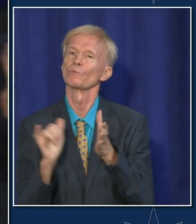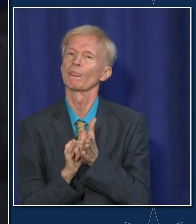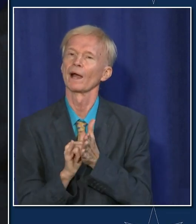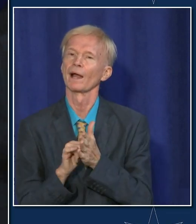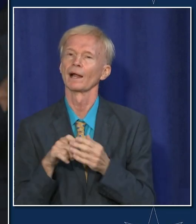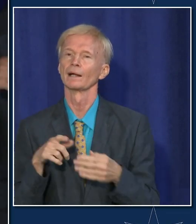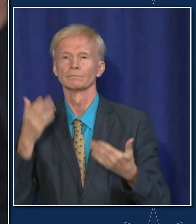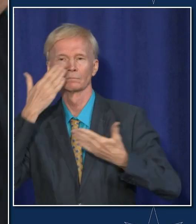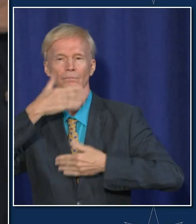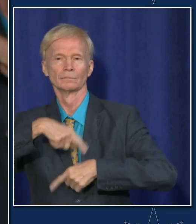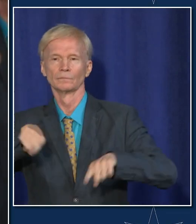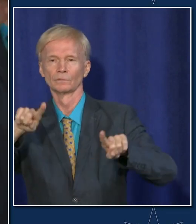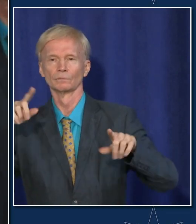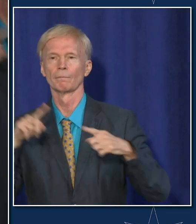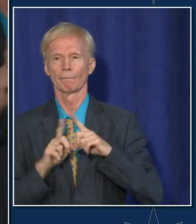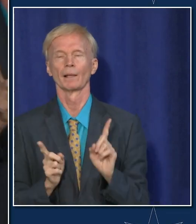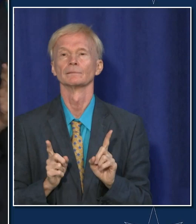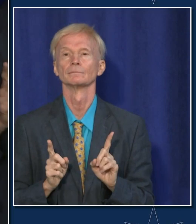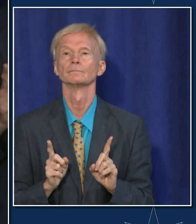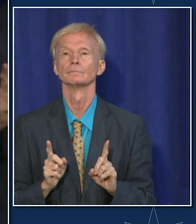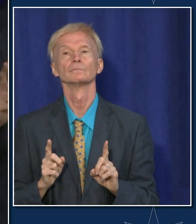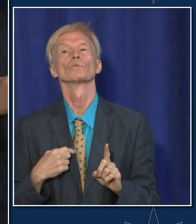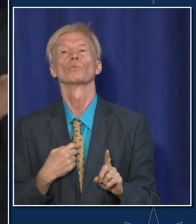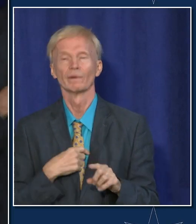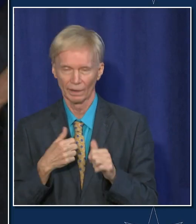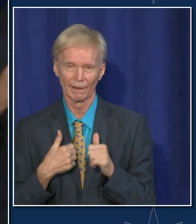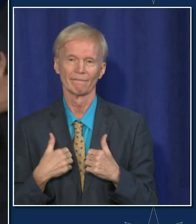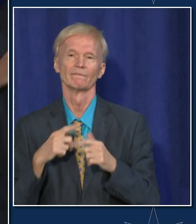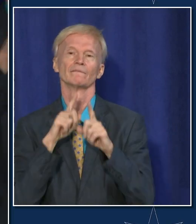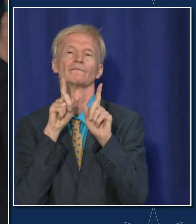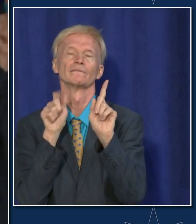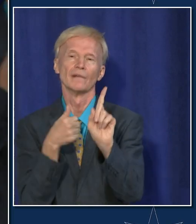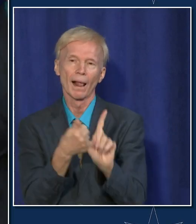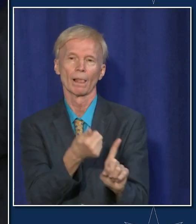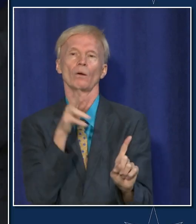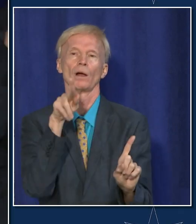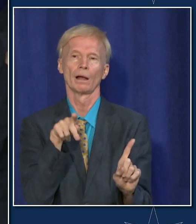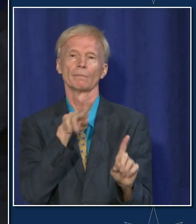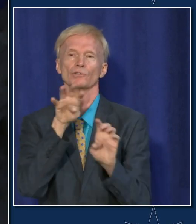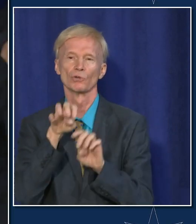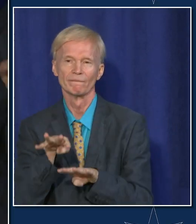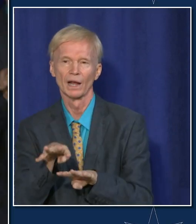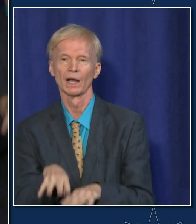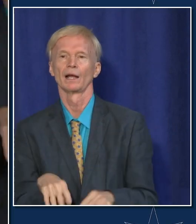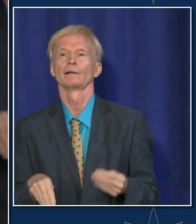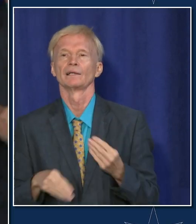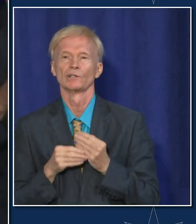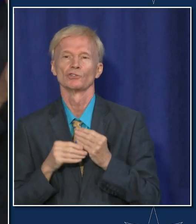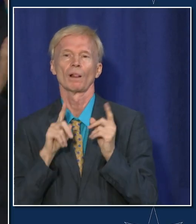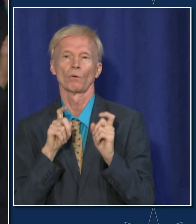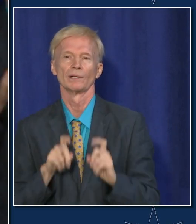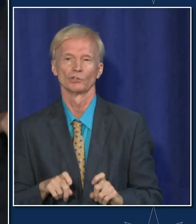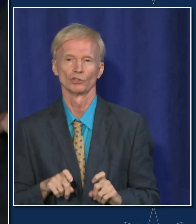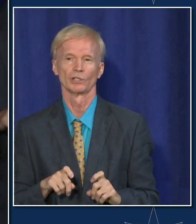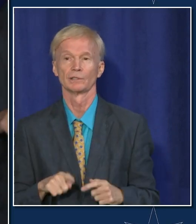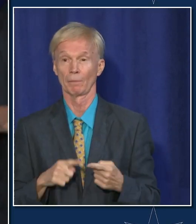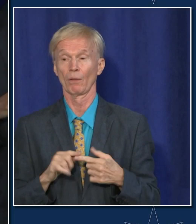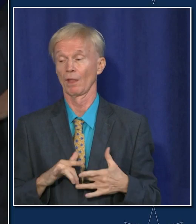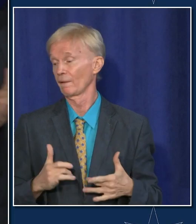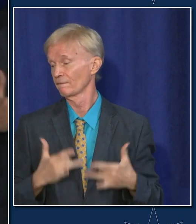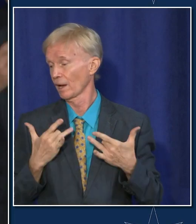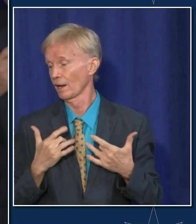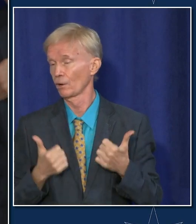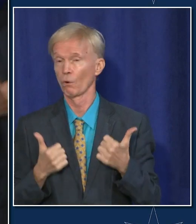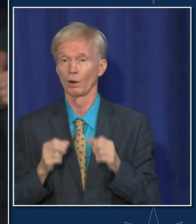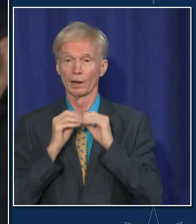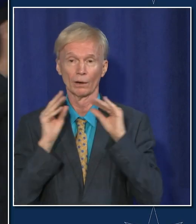create a follow-up survey and go back and do additional questions around an event or really any kind of outbreak